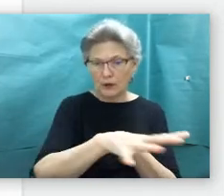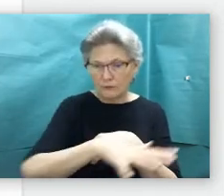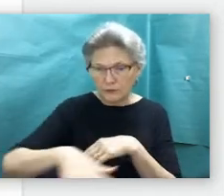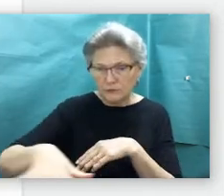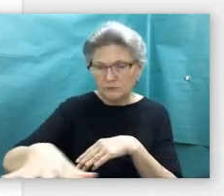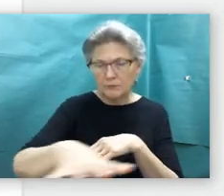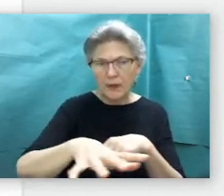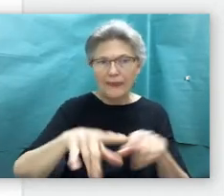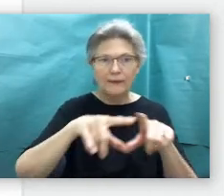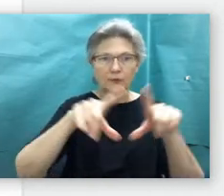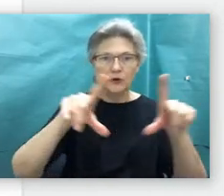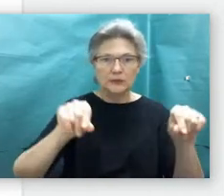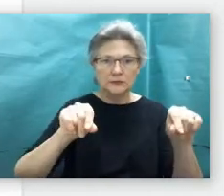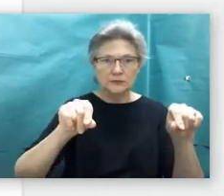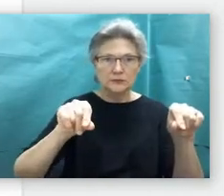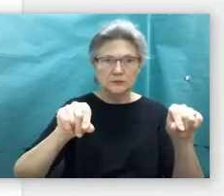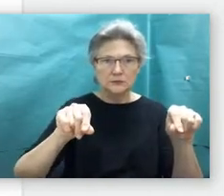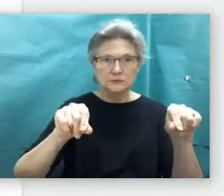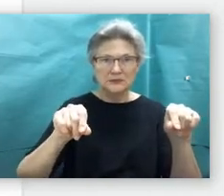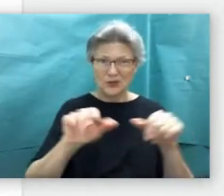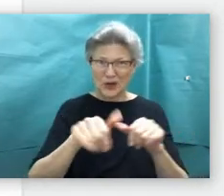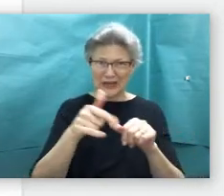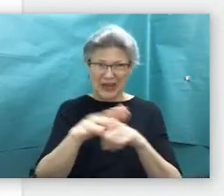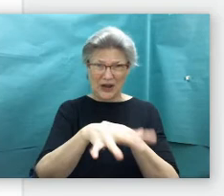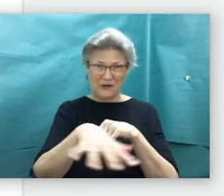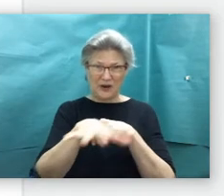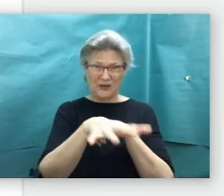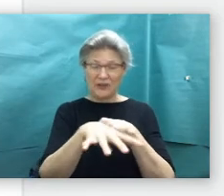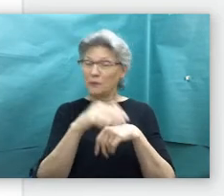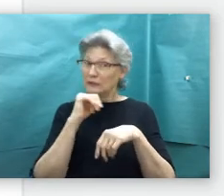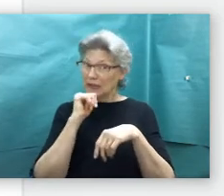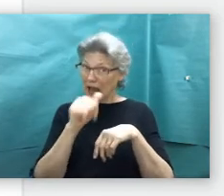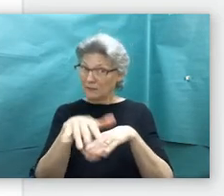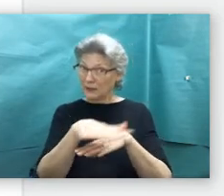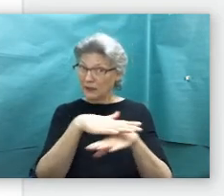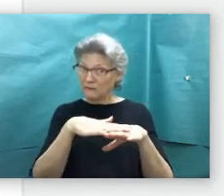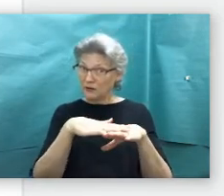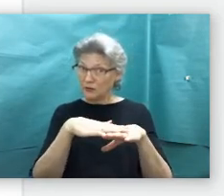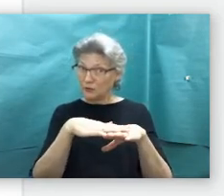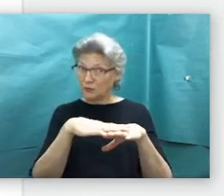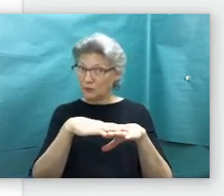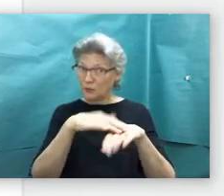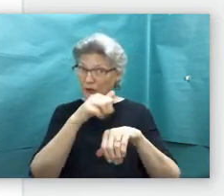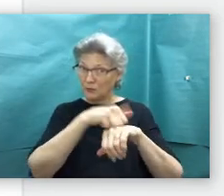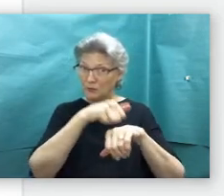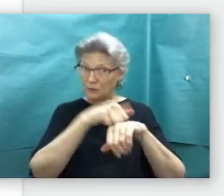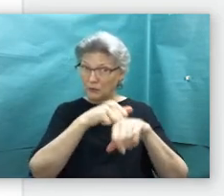brick. Is there any area that won't be covered by brick?